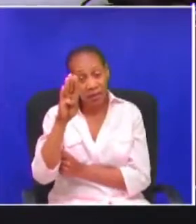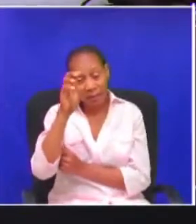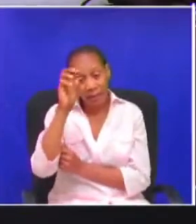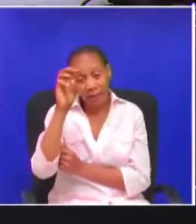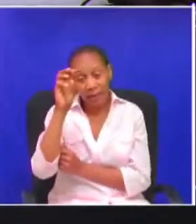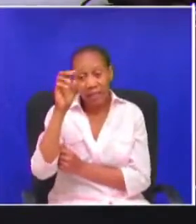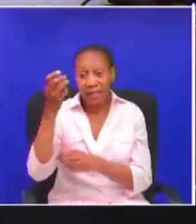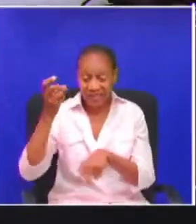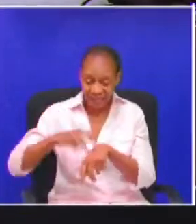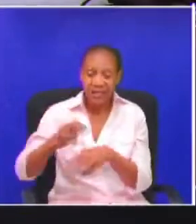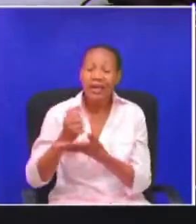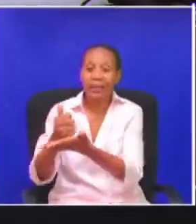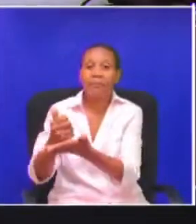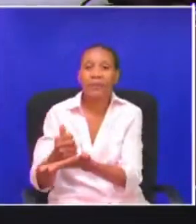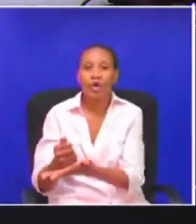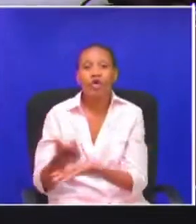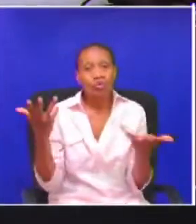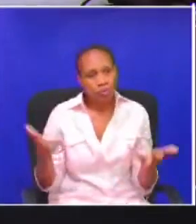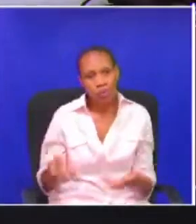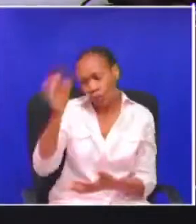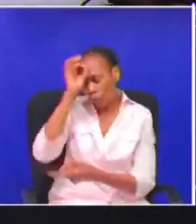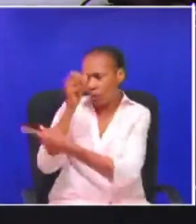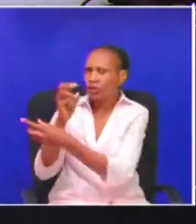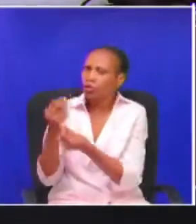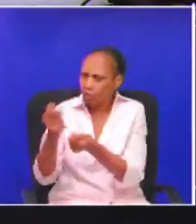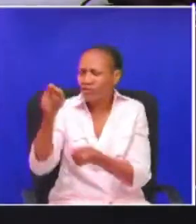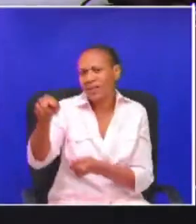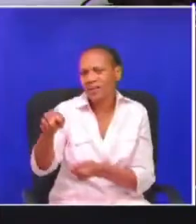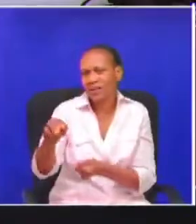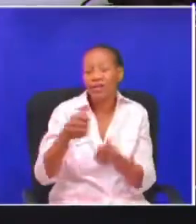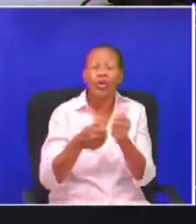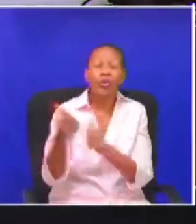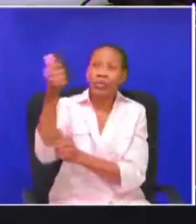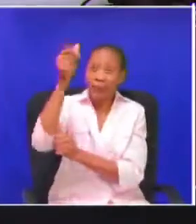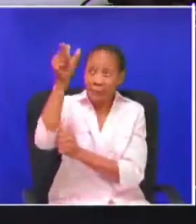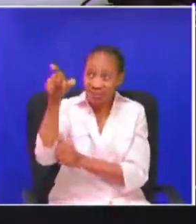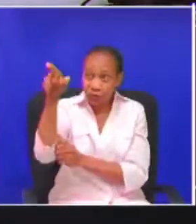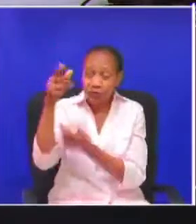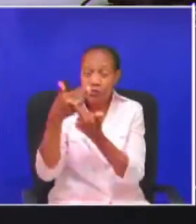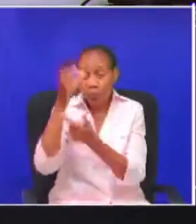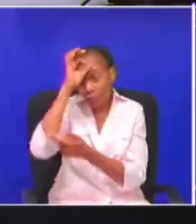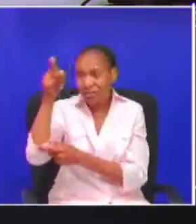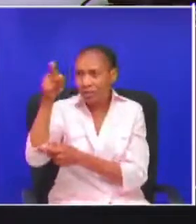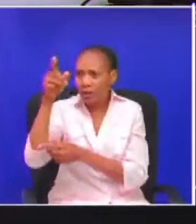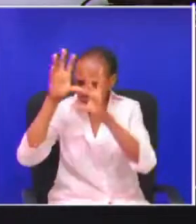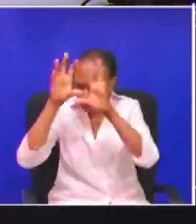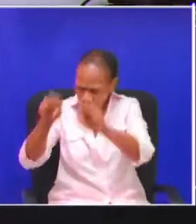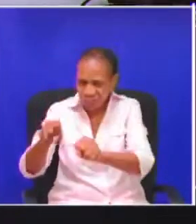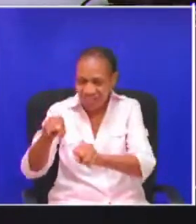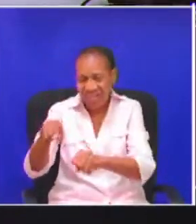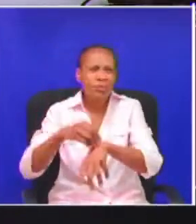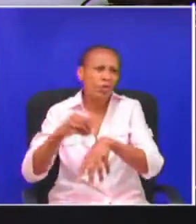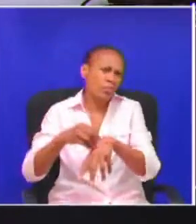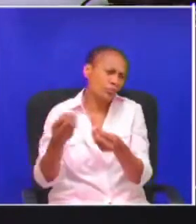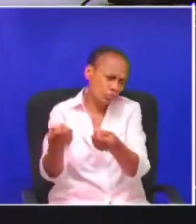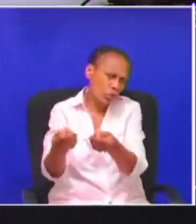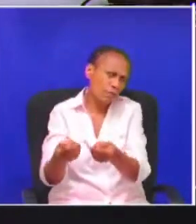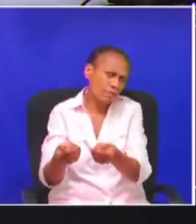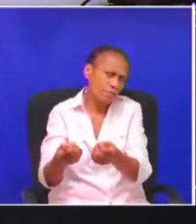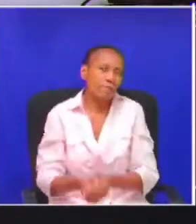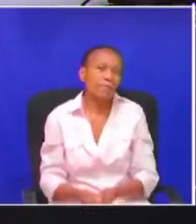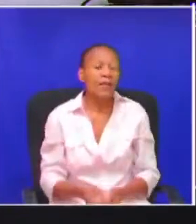And the police must deal with it. The National Commissioner must deal with problems like that.